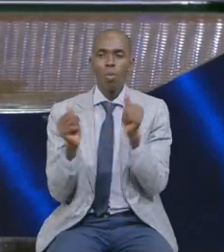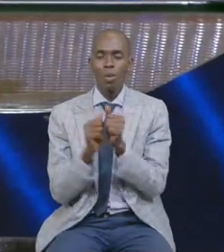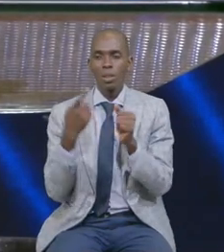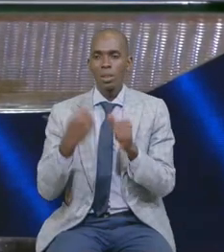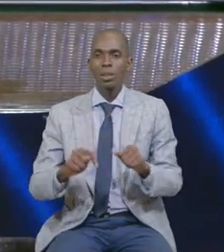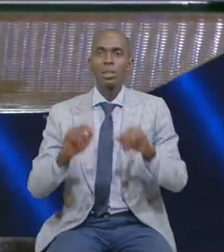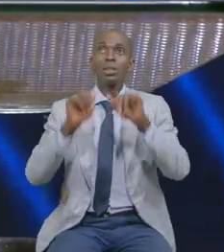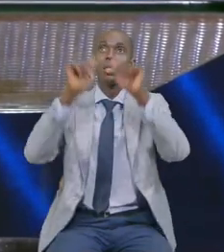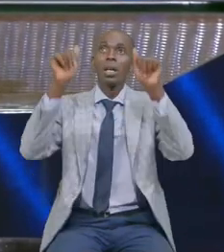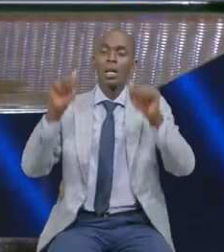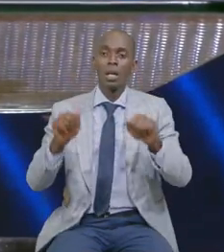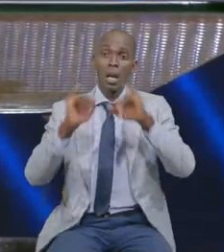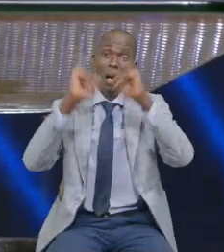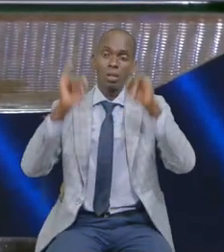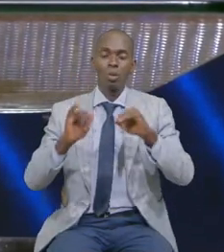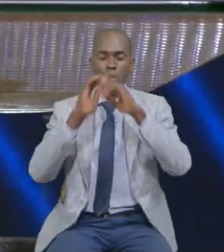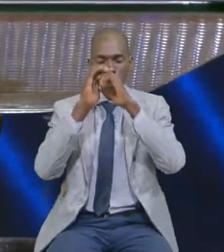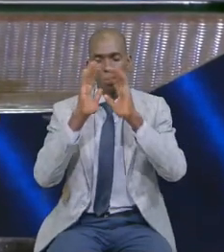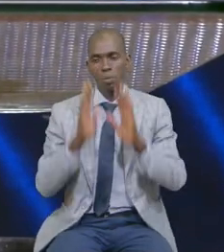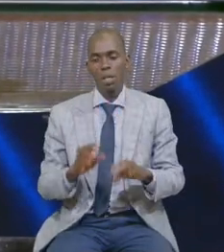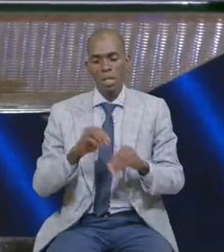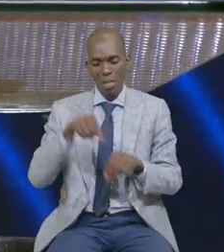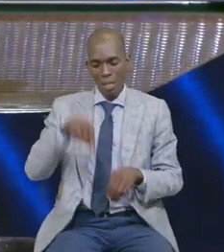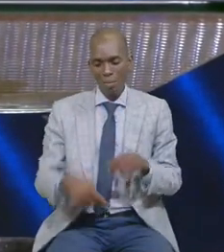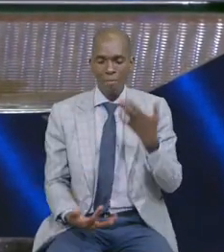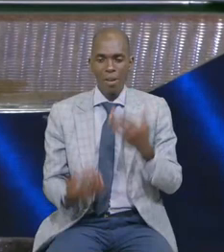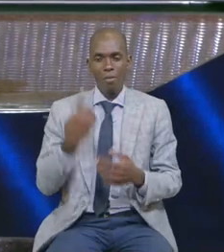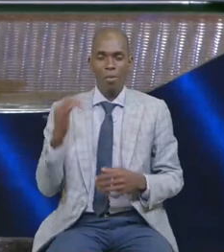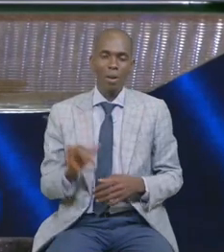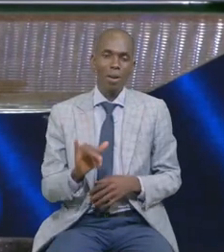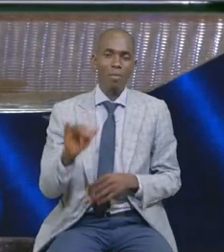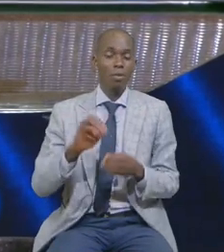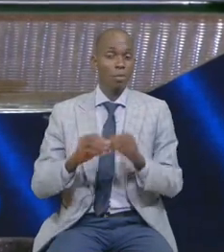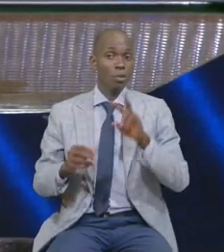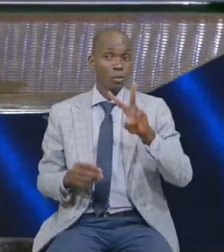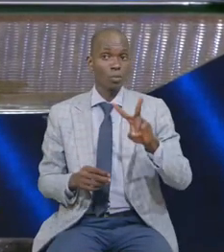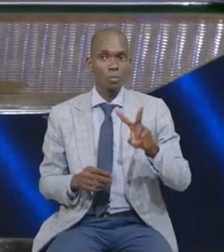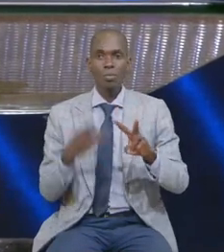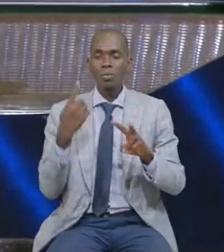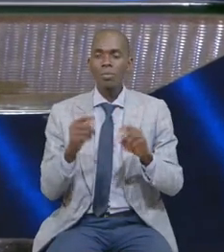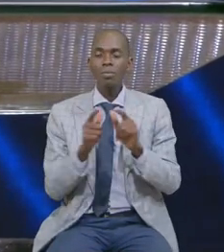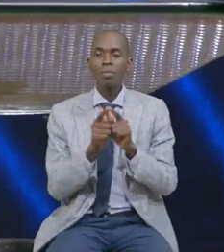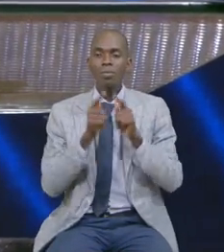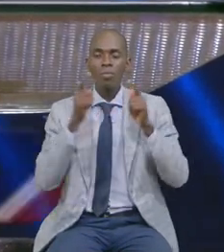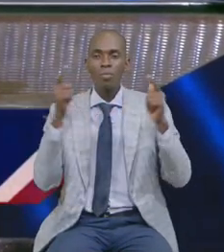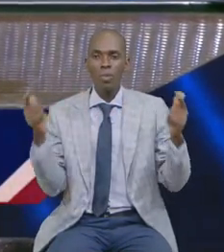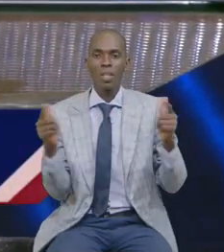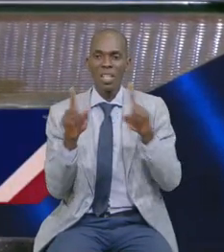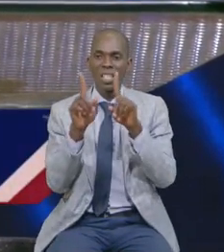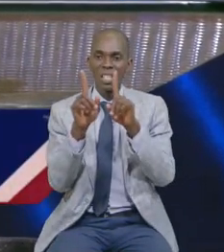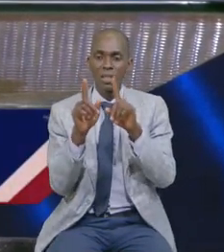in Hell Fire forever let's look at number two here number two here we're looking at the great series from